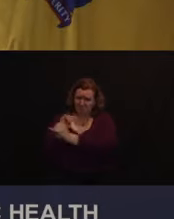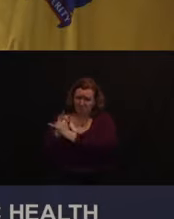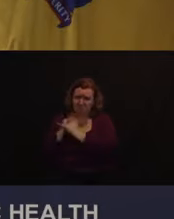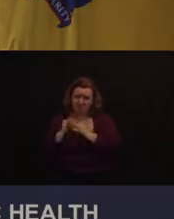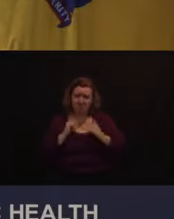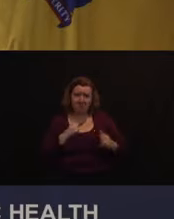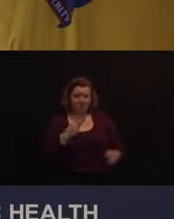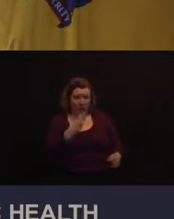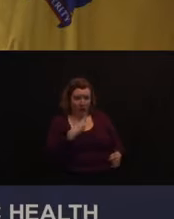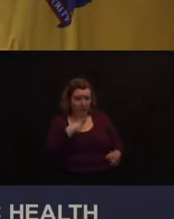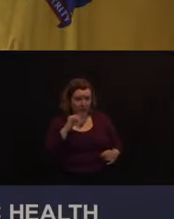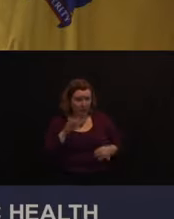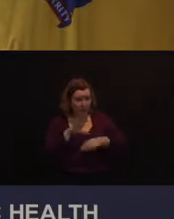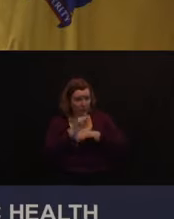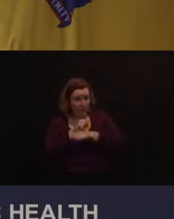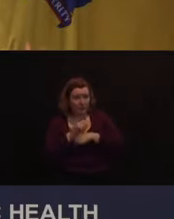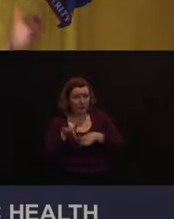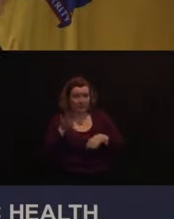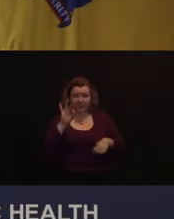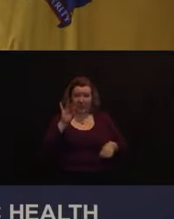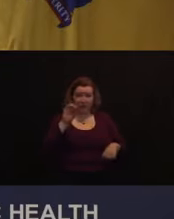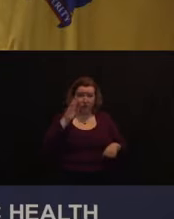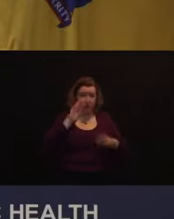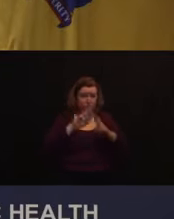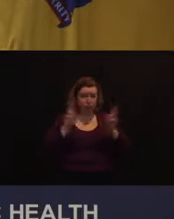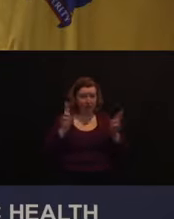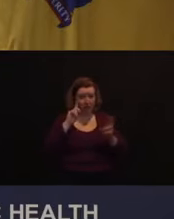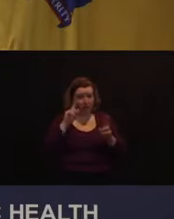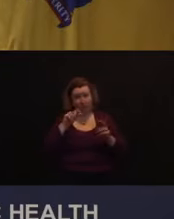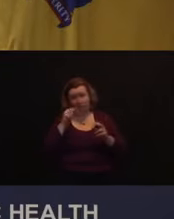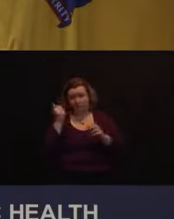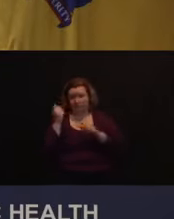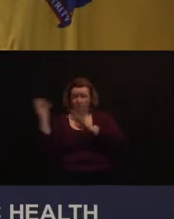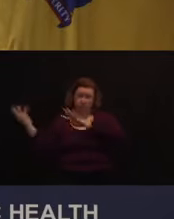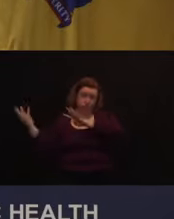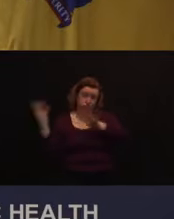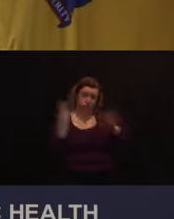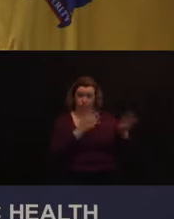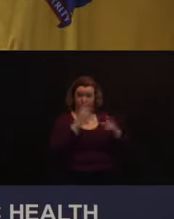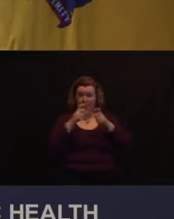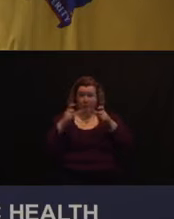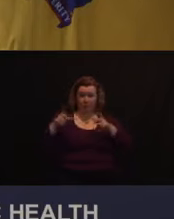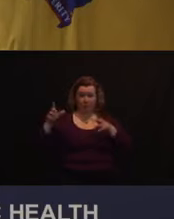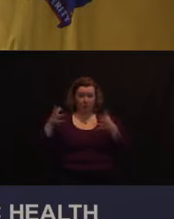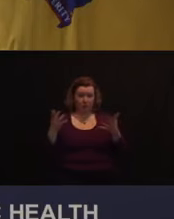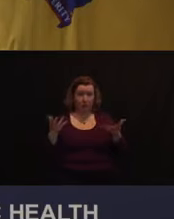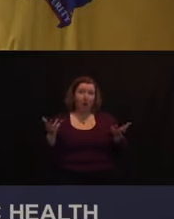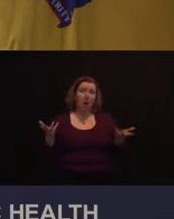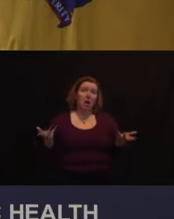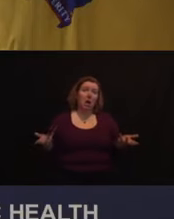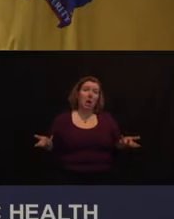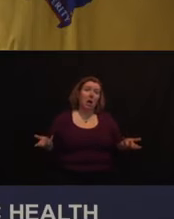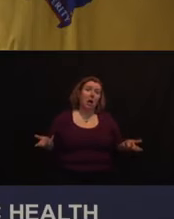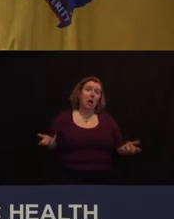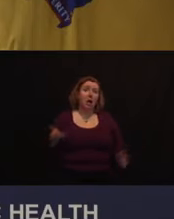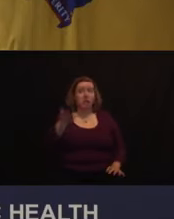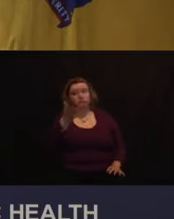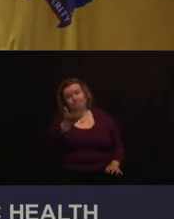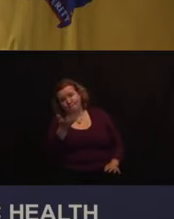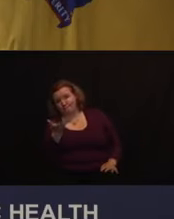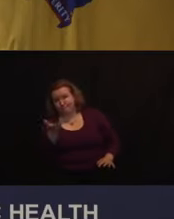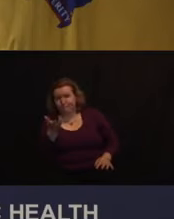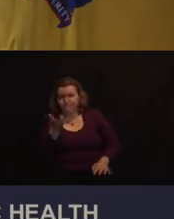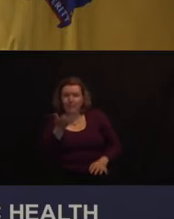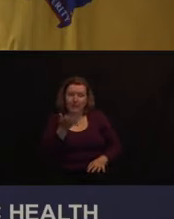appointment finder going to be up for the fact that you've got a lot more volume coming on as of Monday? Yeah. So far, we